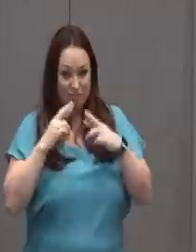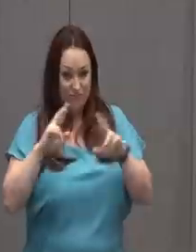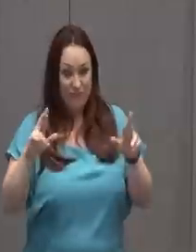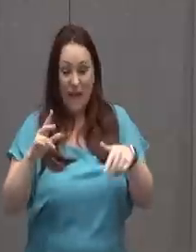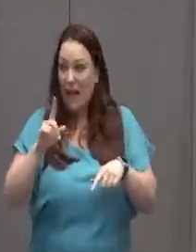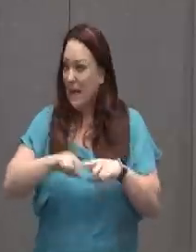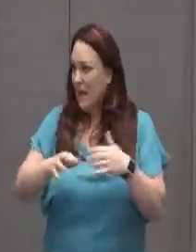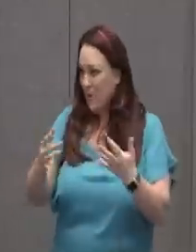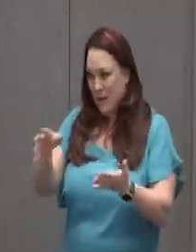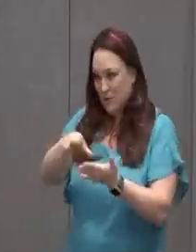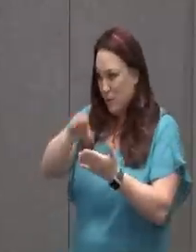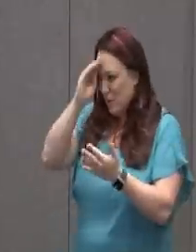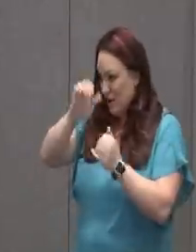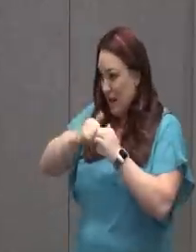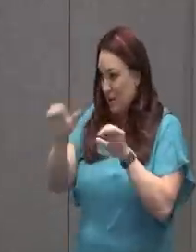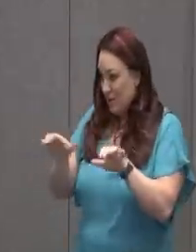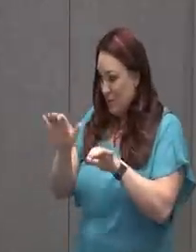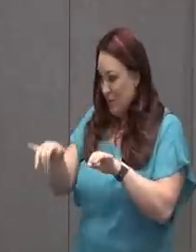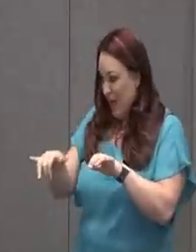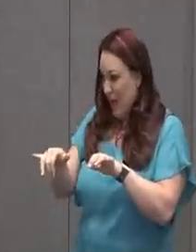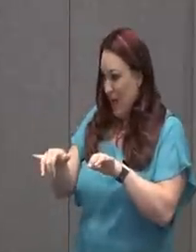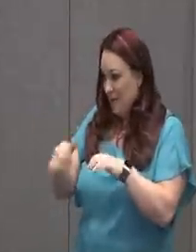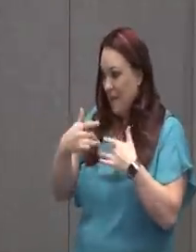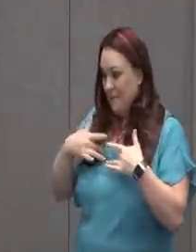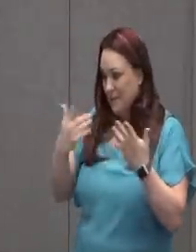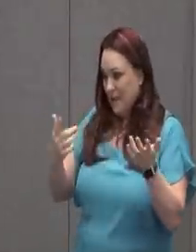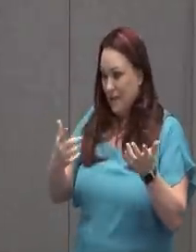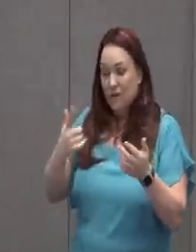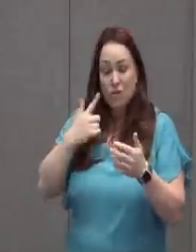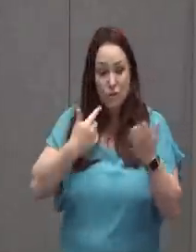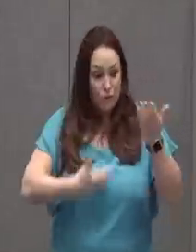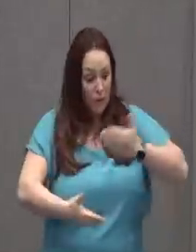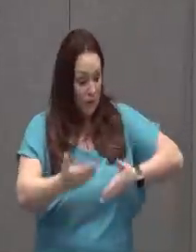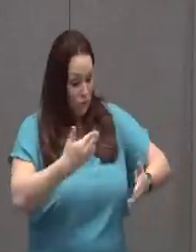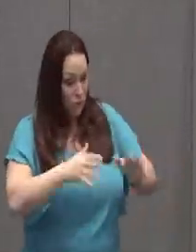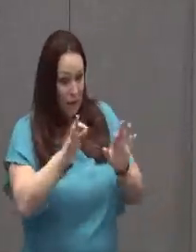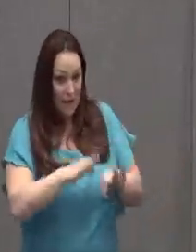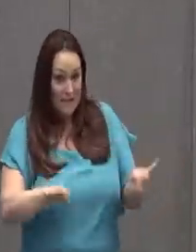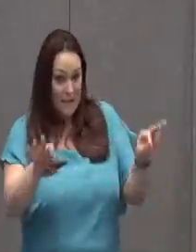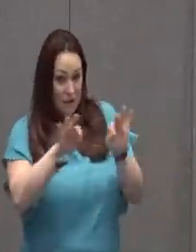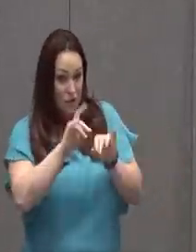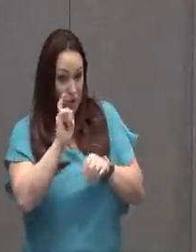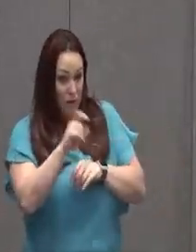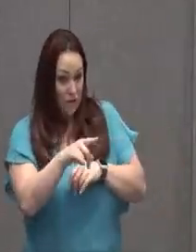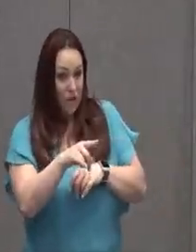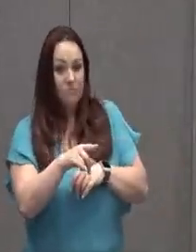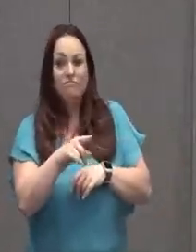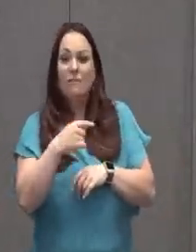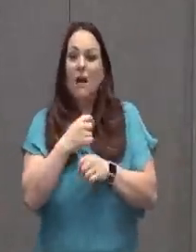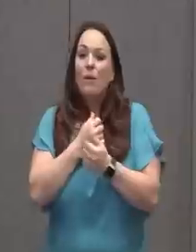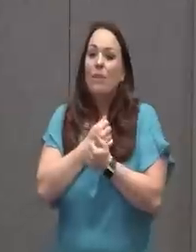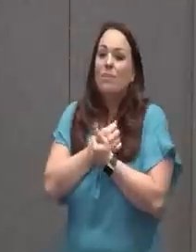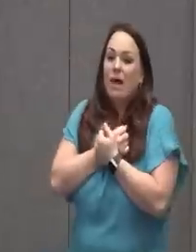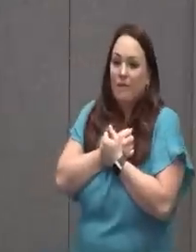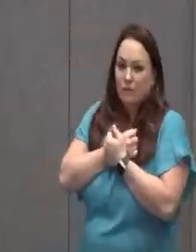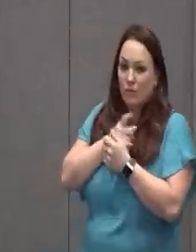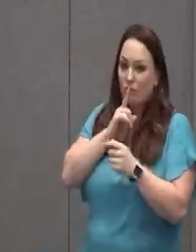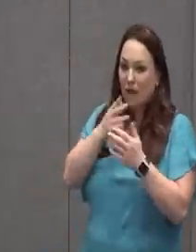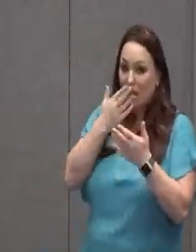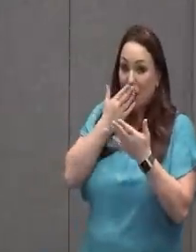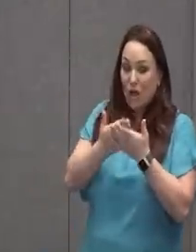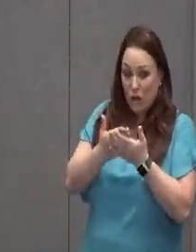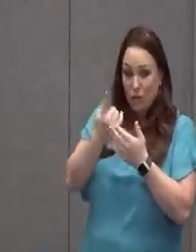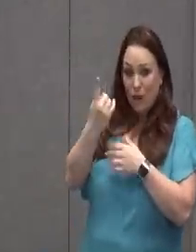excited. Very cool. Shall we introduce our essential question? Sure, I'd love to. So our essential question for today, I'm so excited, it's a really good